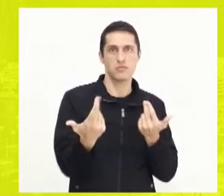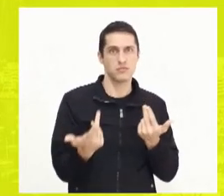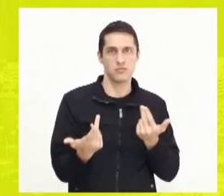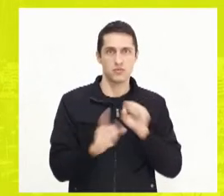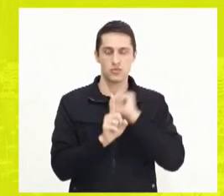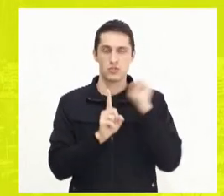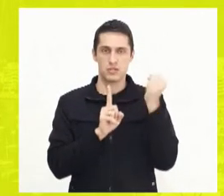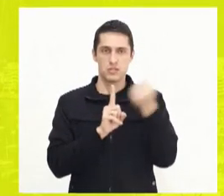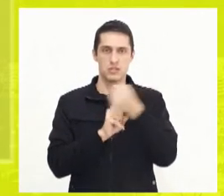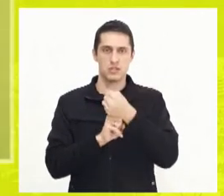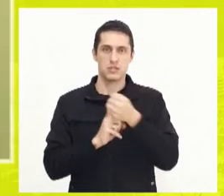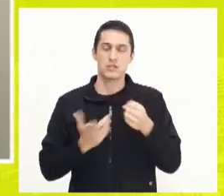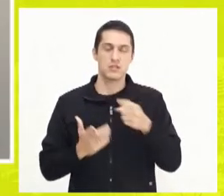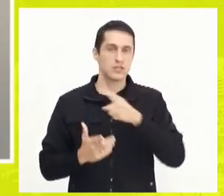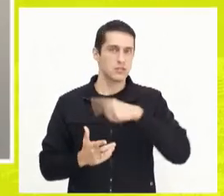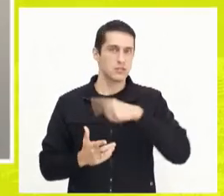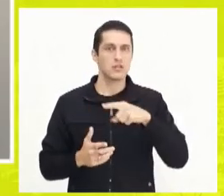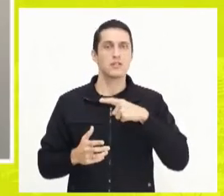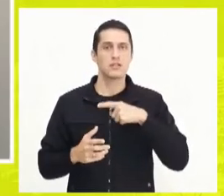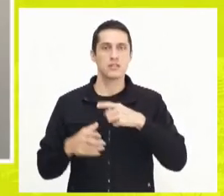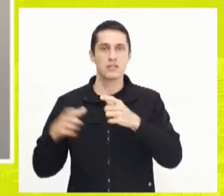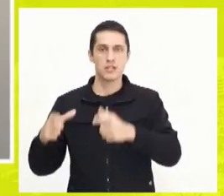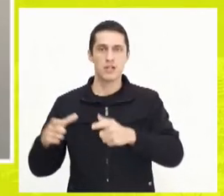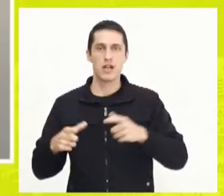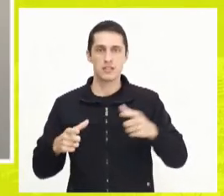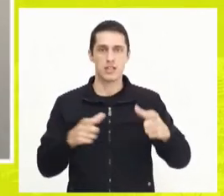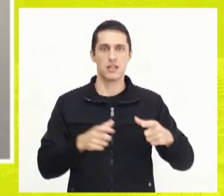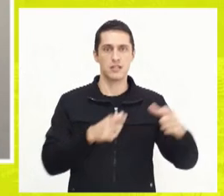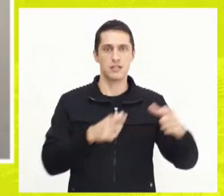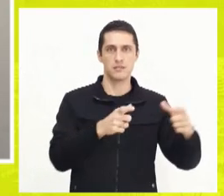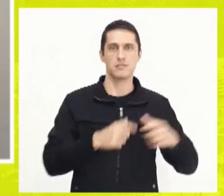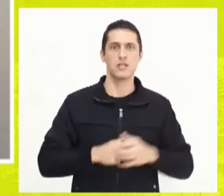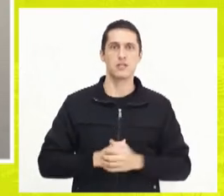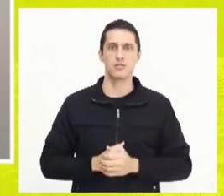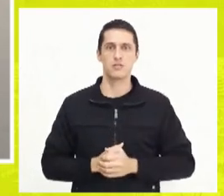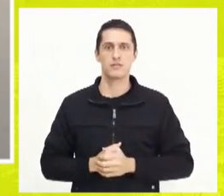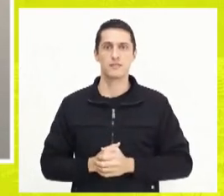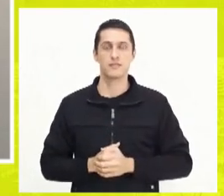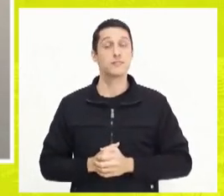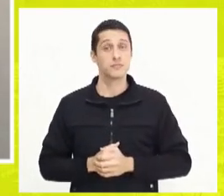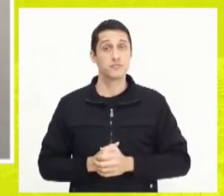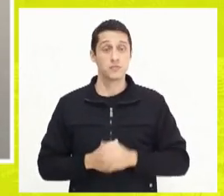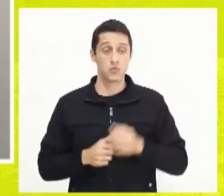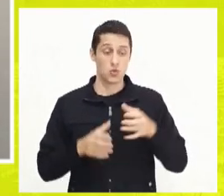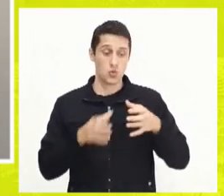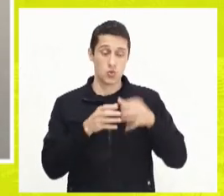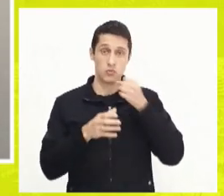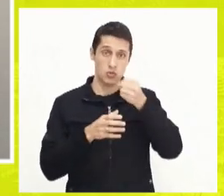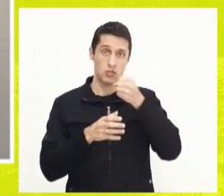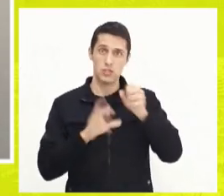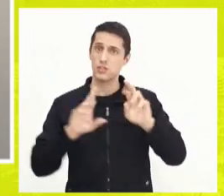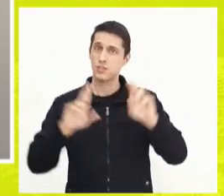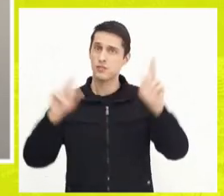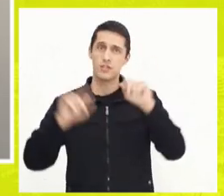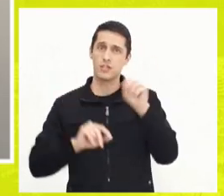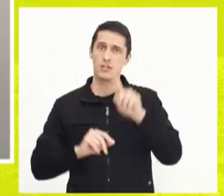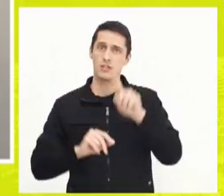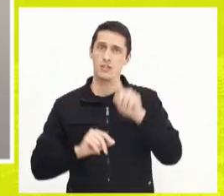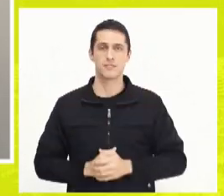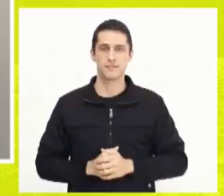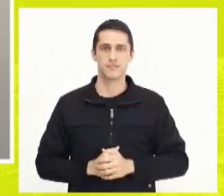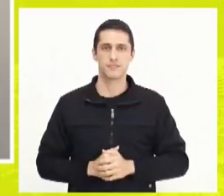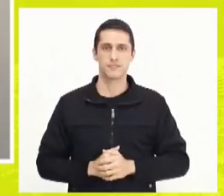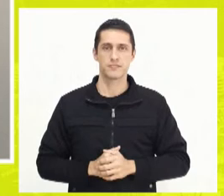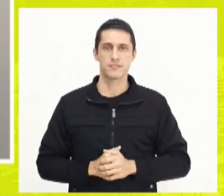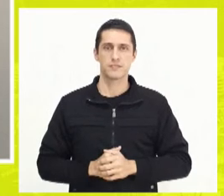it's common in the circles we live in it wouldn't be any different in journalism but what i see is a